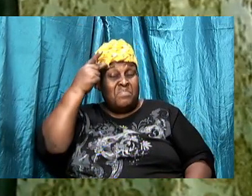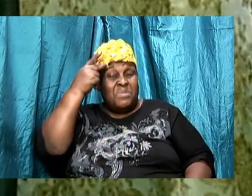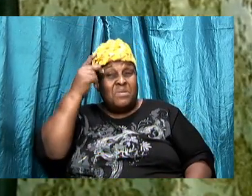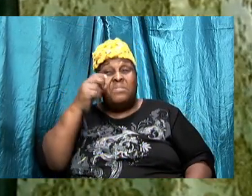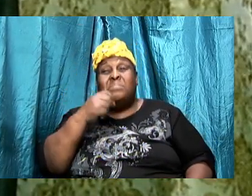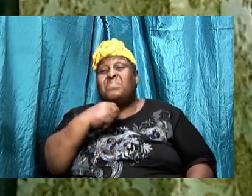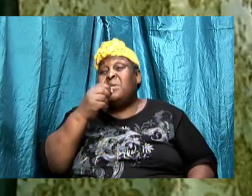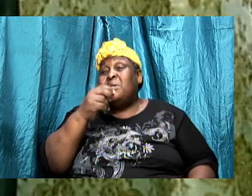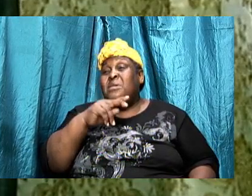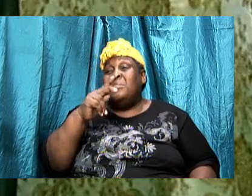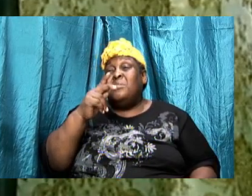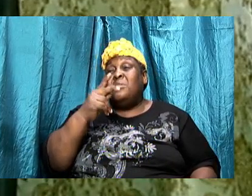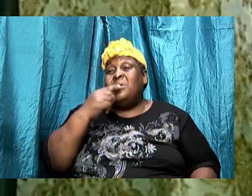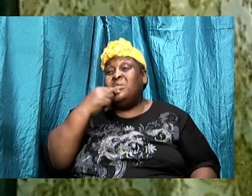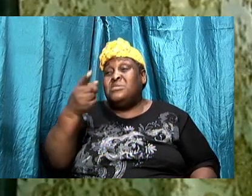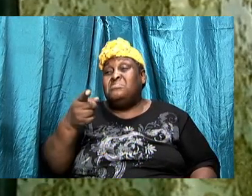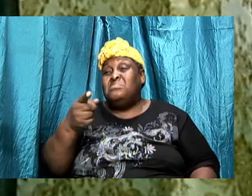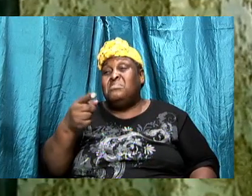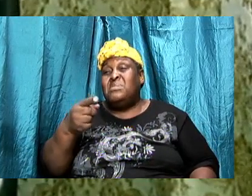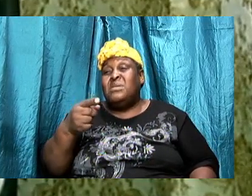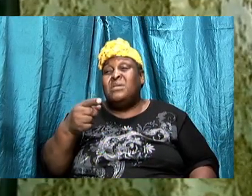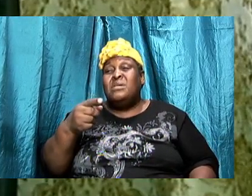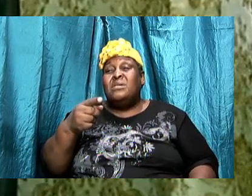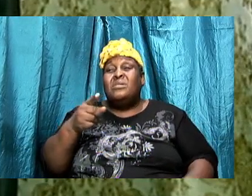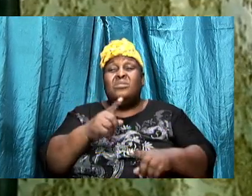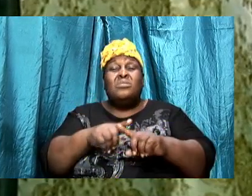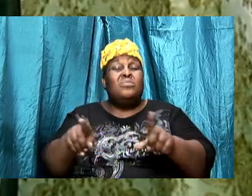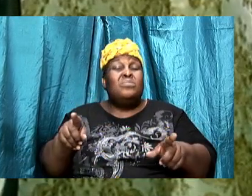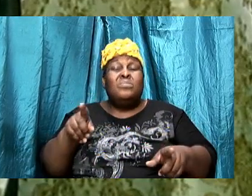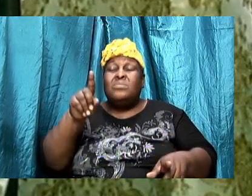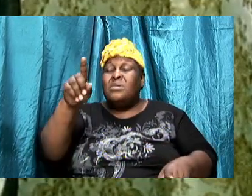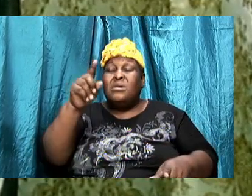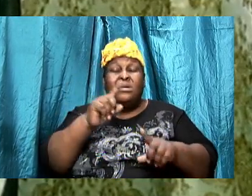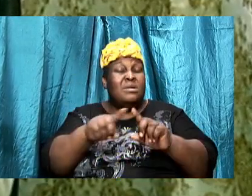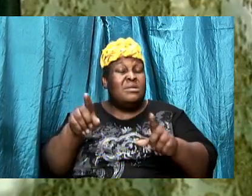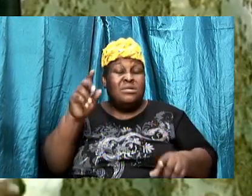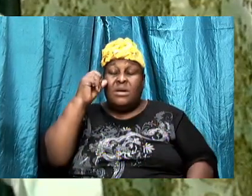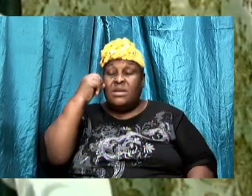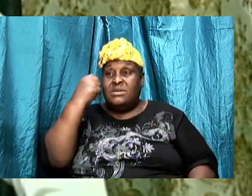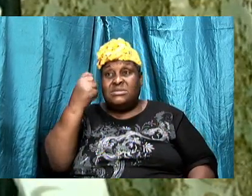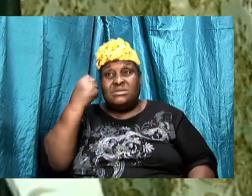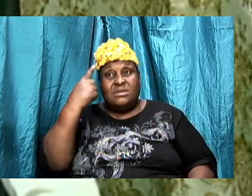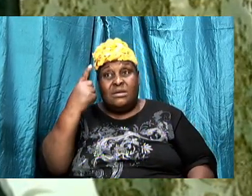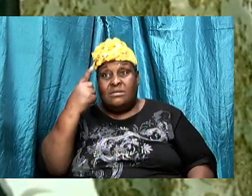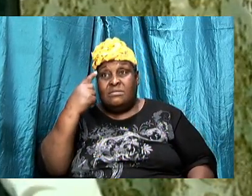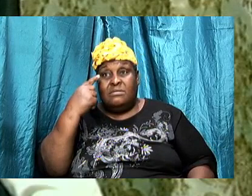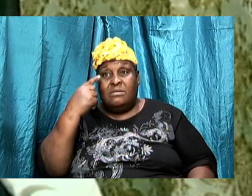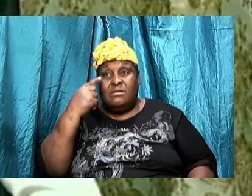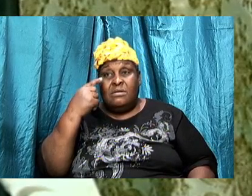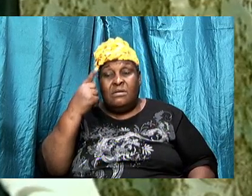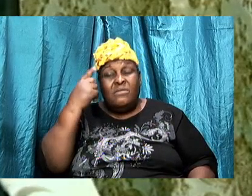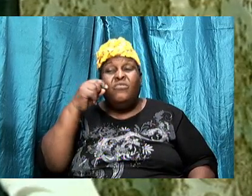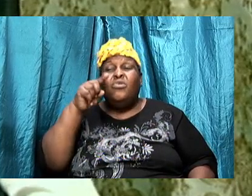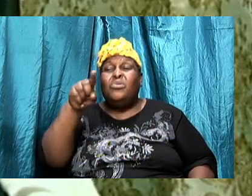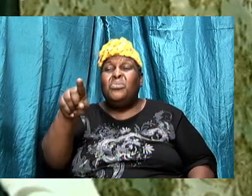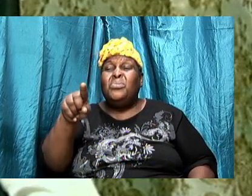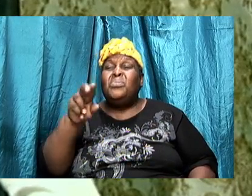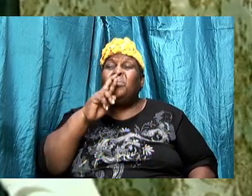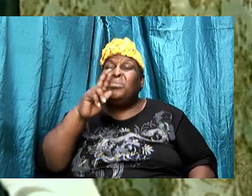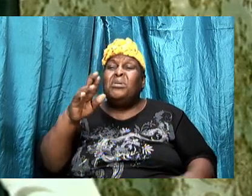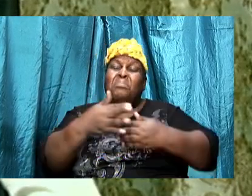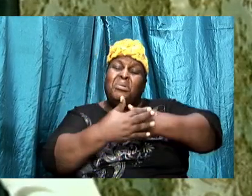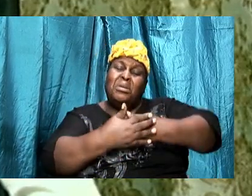some meat, some hard thing to understand, you know, you can't really appreciate it, because you are actually a babe in